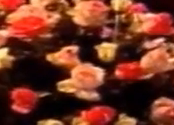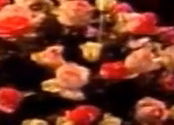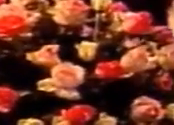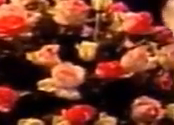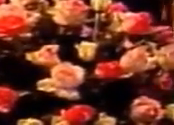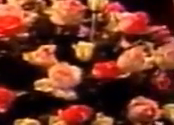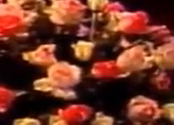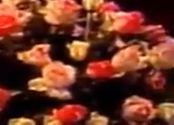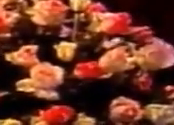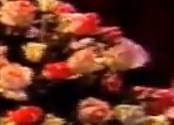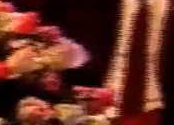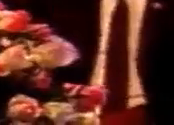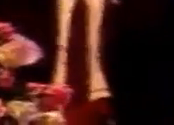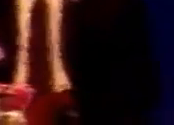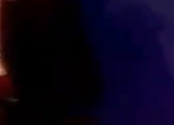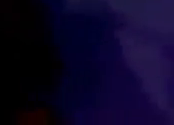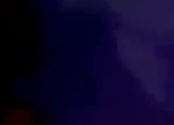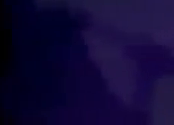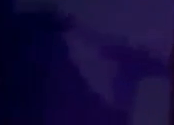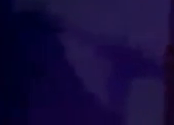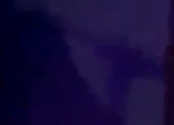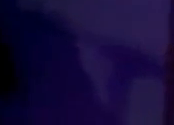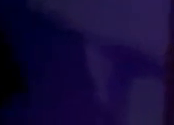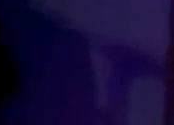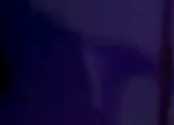Thank you so much. May go back to your seats.